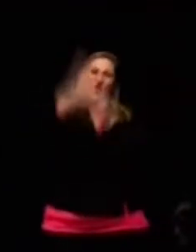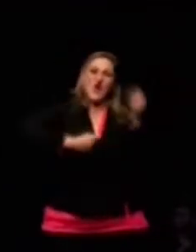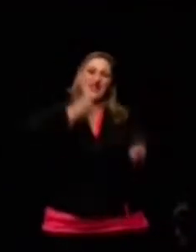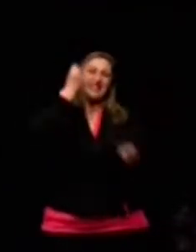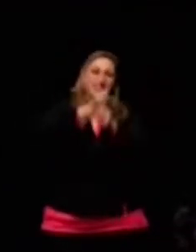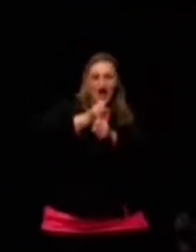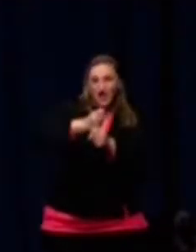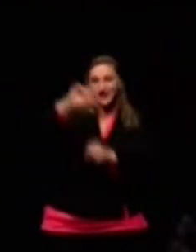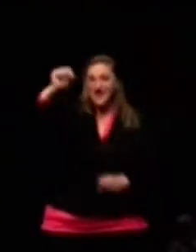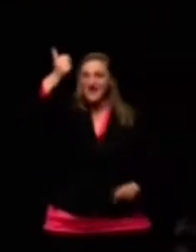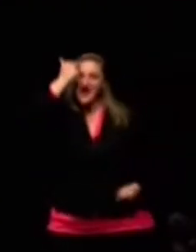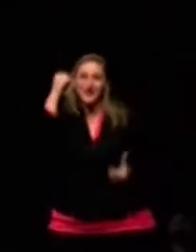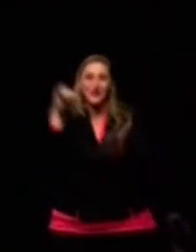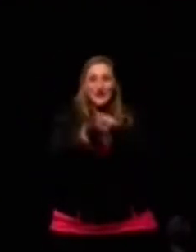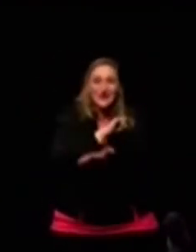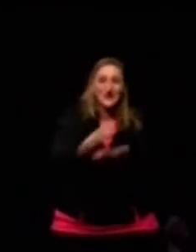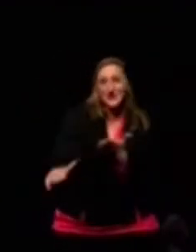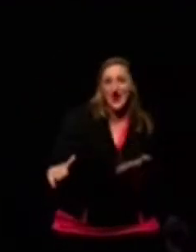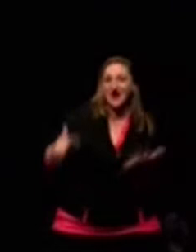New York.